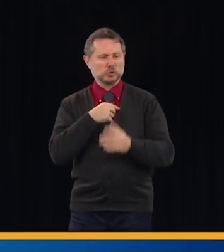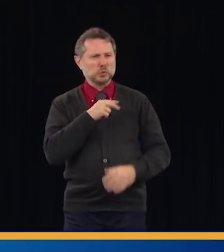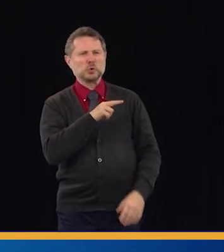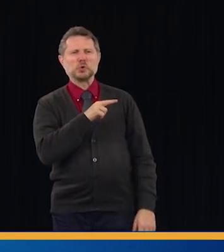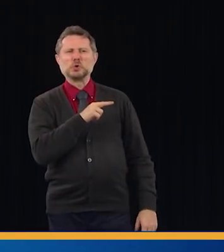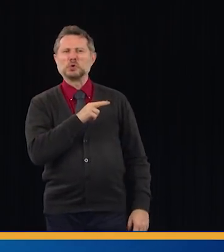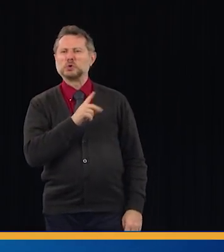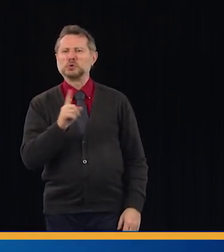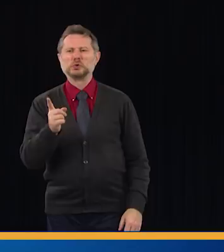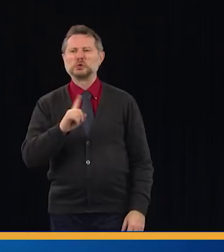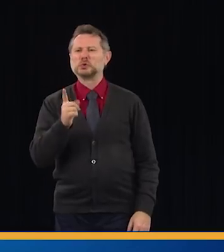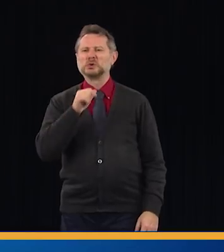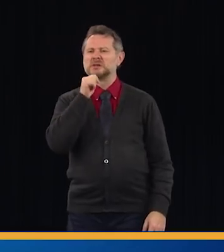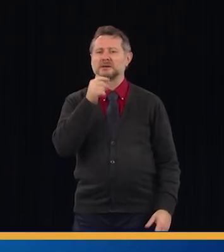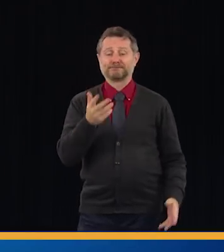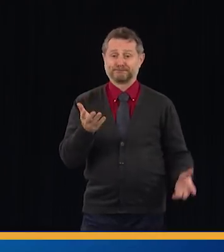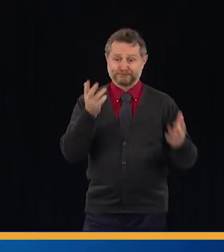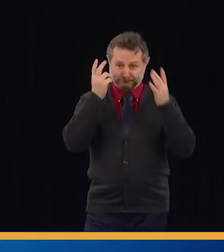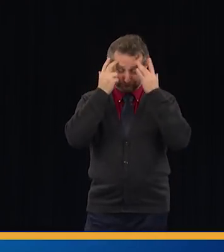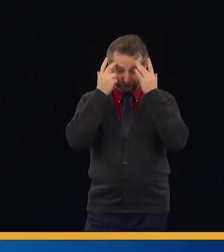totally nonsensical.